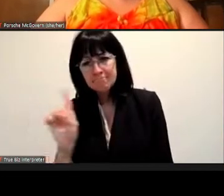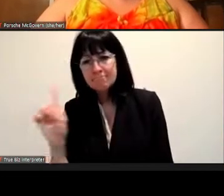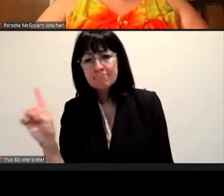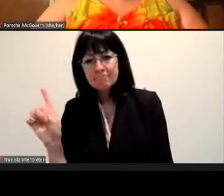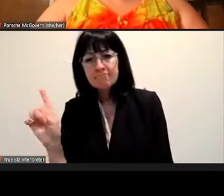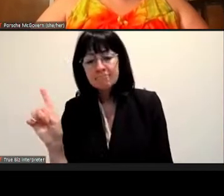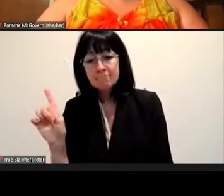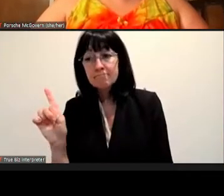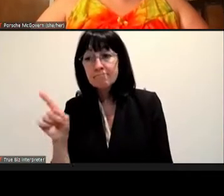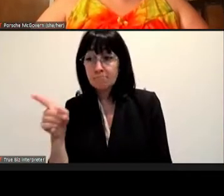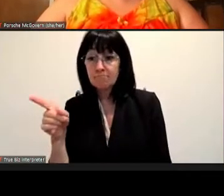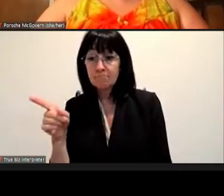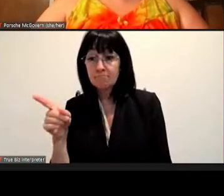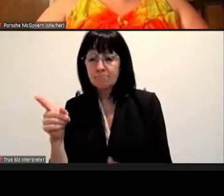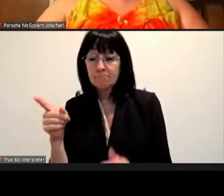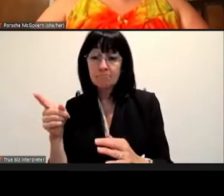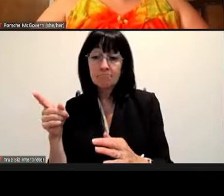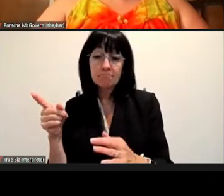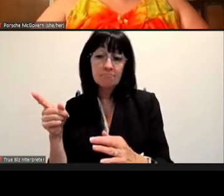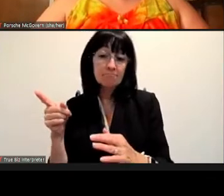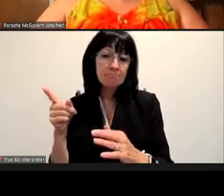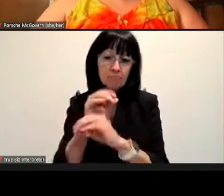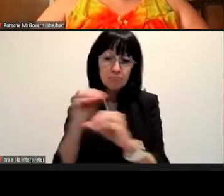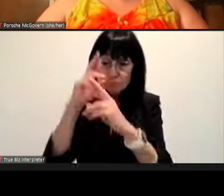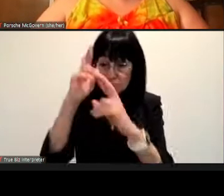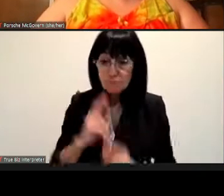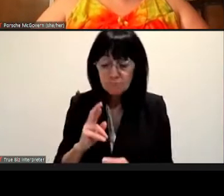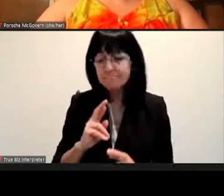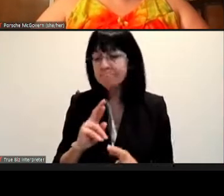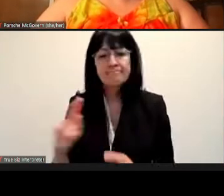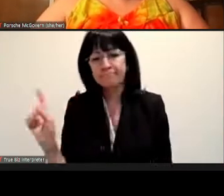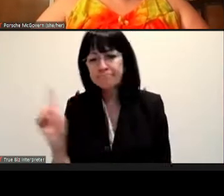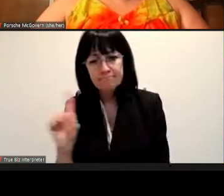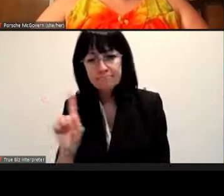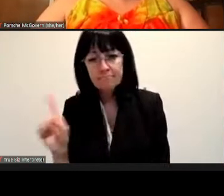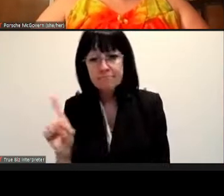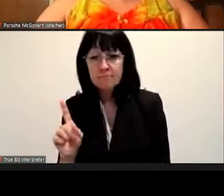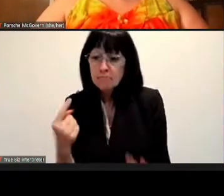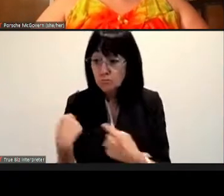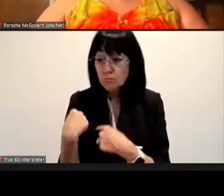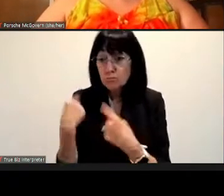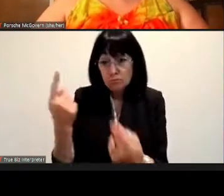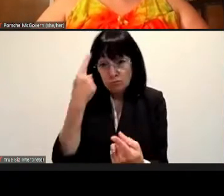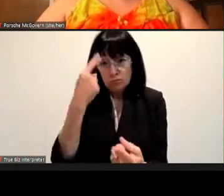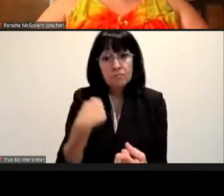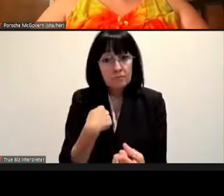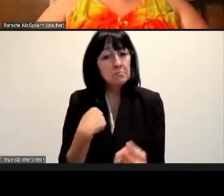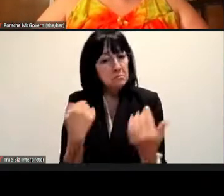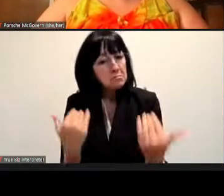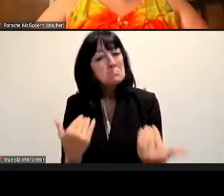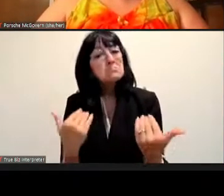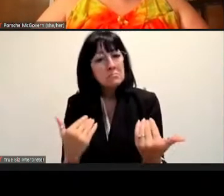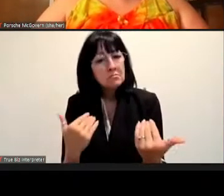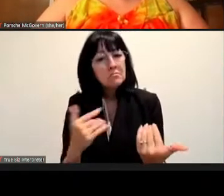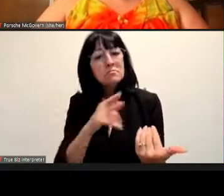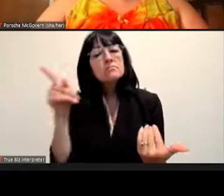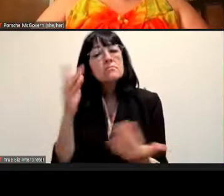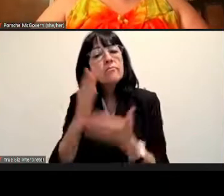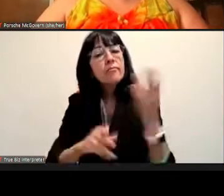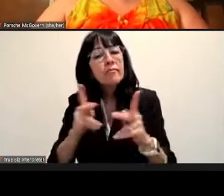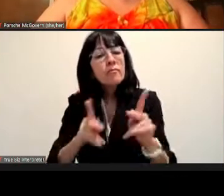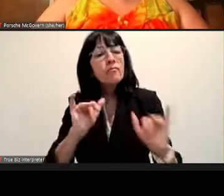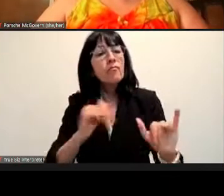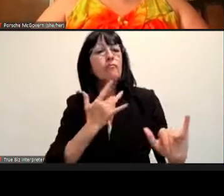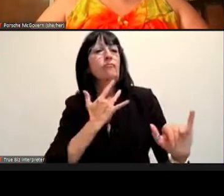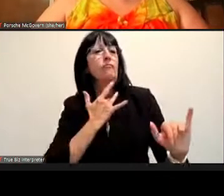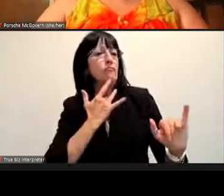it has, for at least for me, has gone really well, because it prompts a lot of conversations and a lot of like, oh, I didn't know. And it was like, I know you